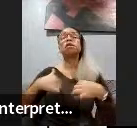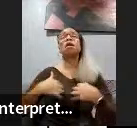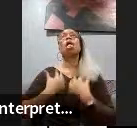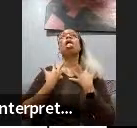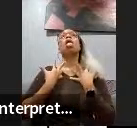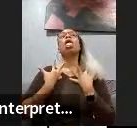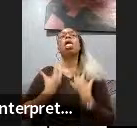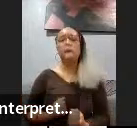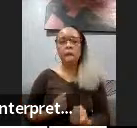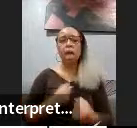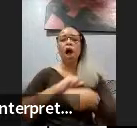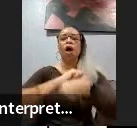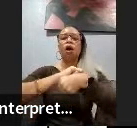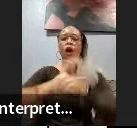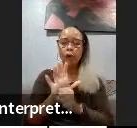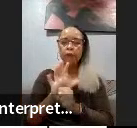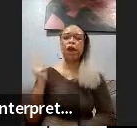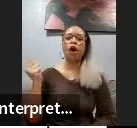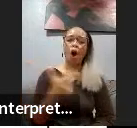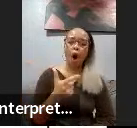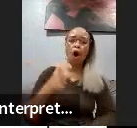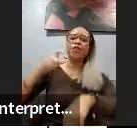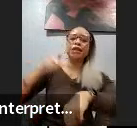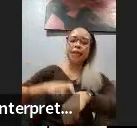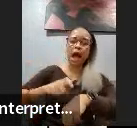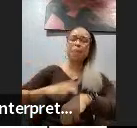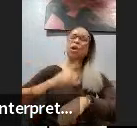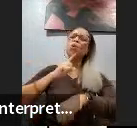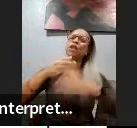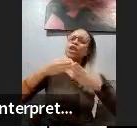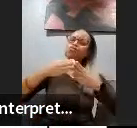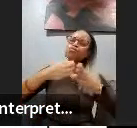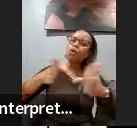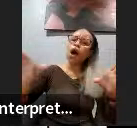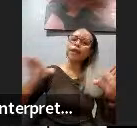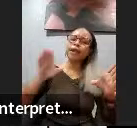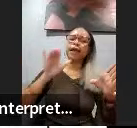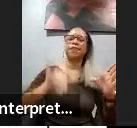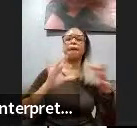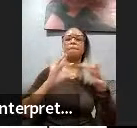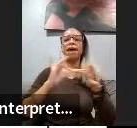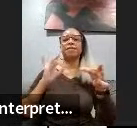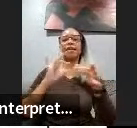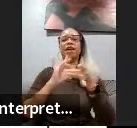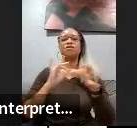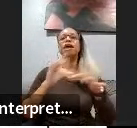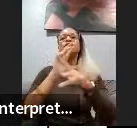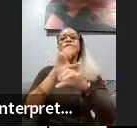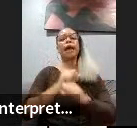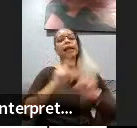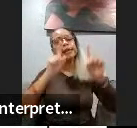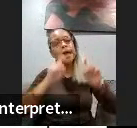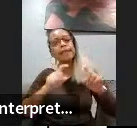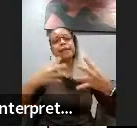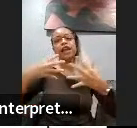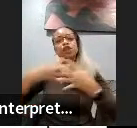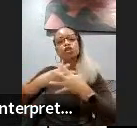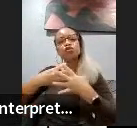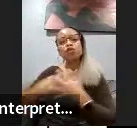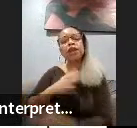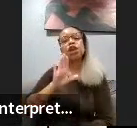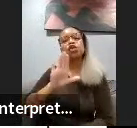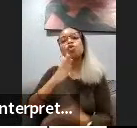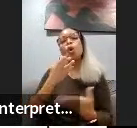COVID, all the time, really broadening that message and making it more about getting routine screenings and getting, your regular